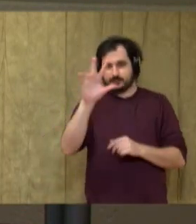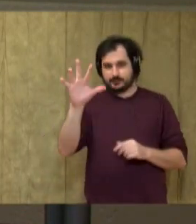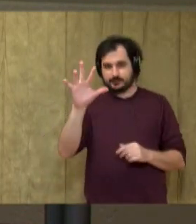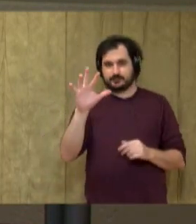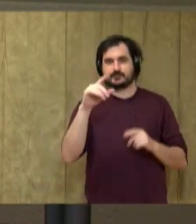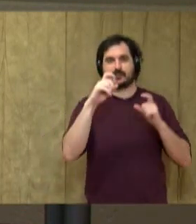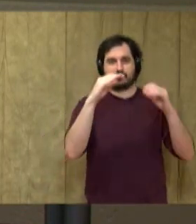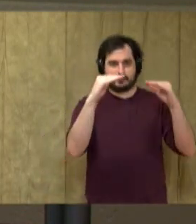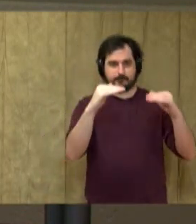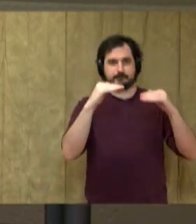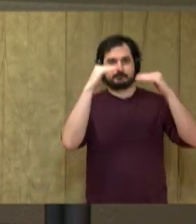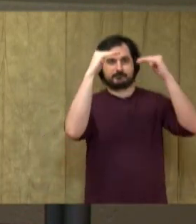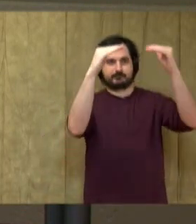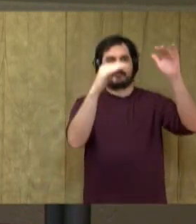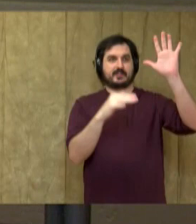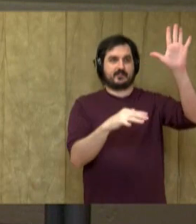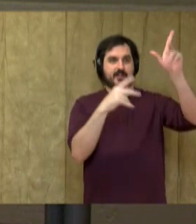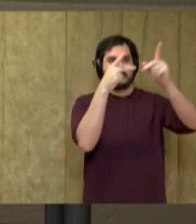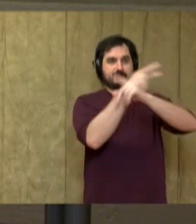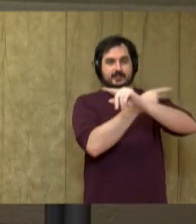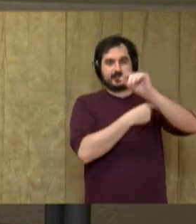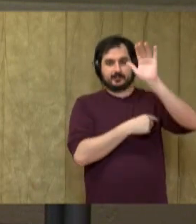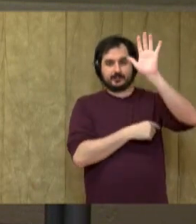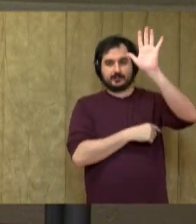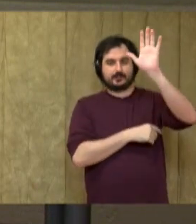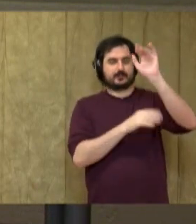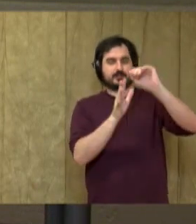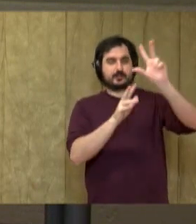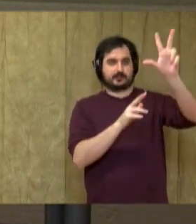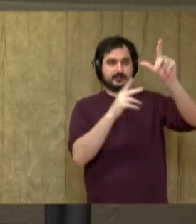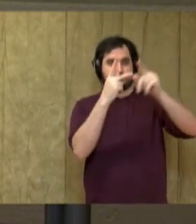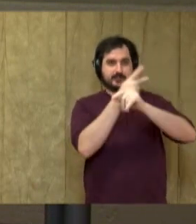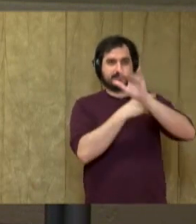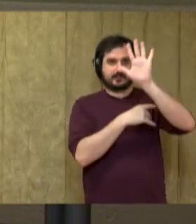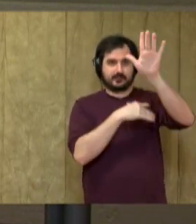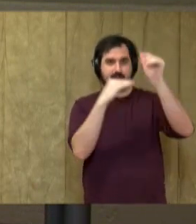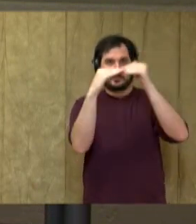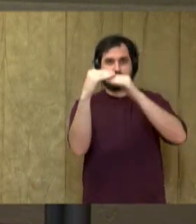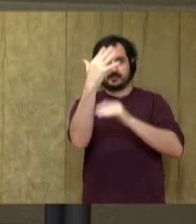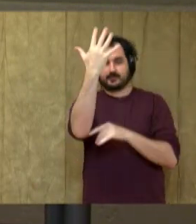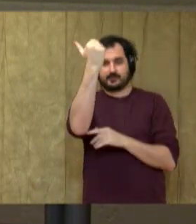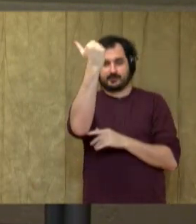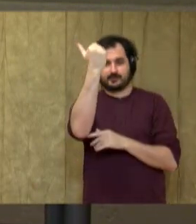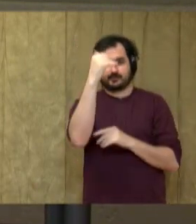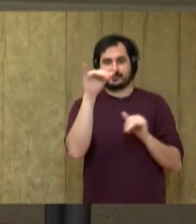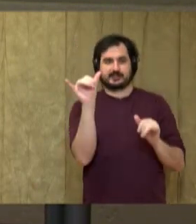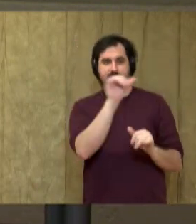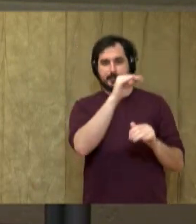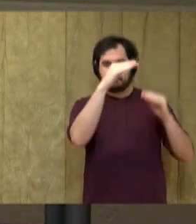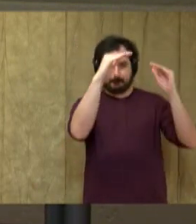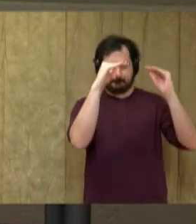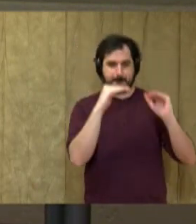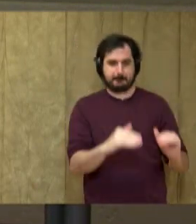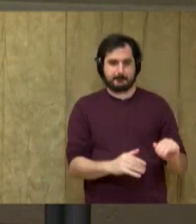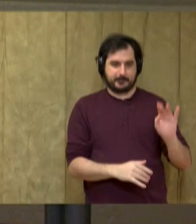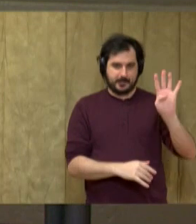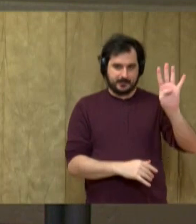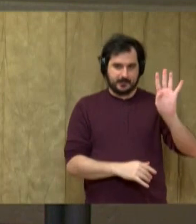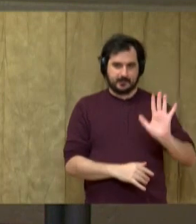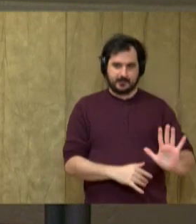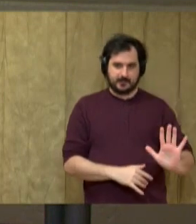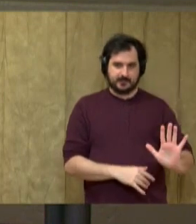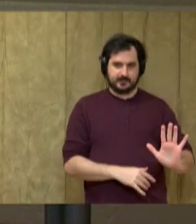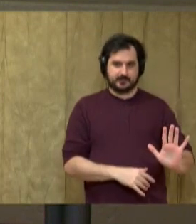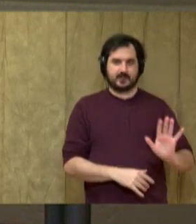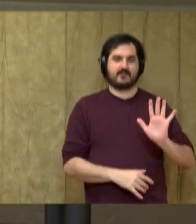bottom, I have to do on the top. So times 5 is 15. And then I can do the same for this, but I just know my 5, so I know that